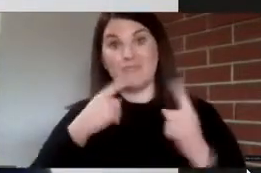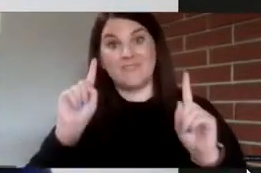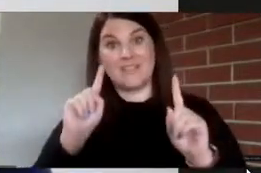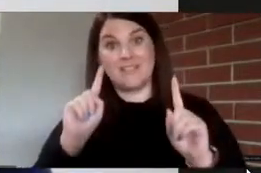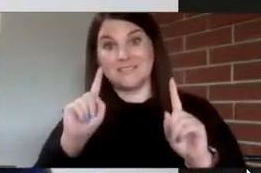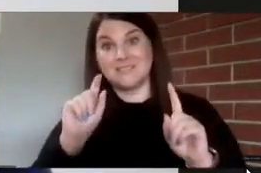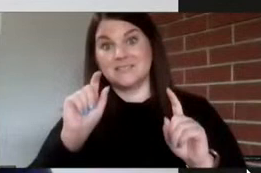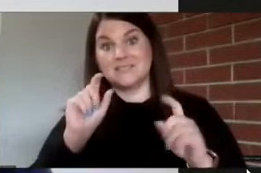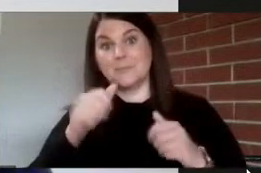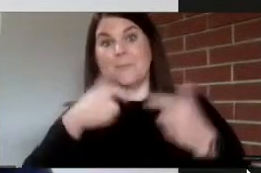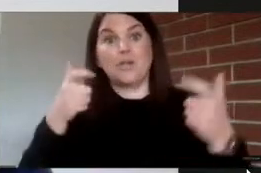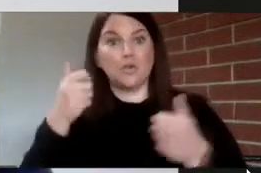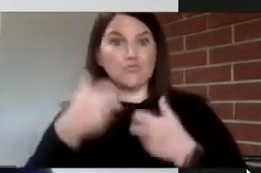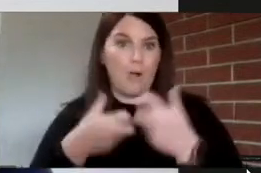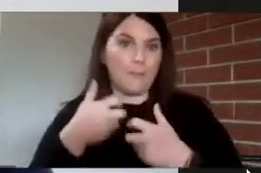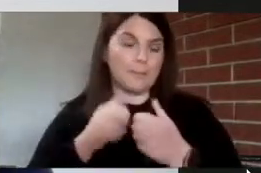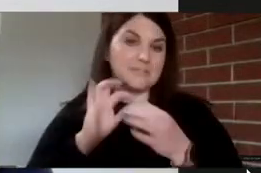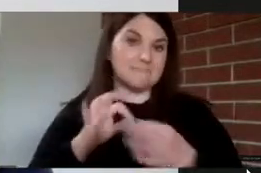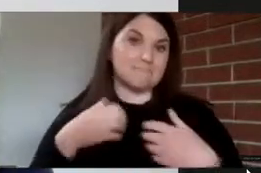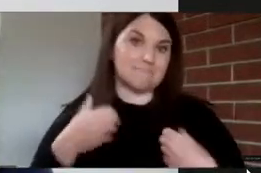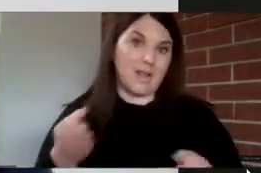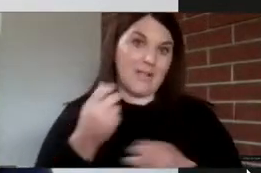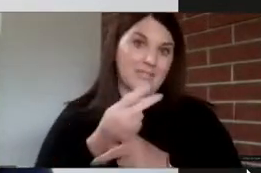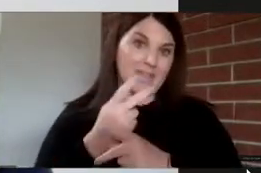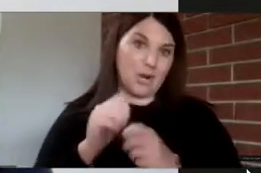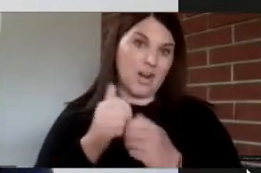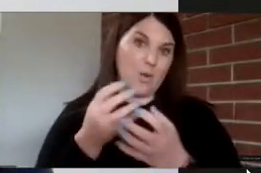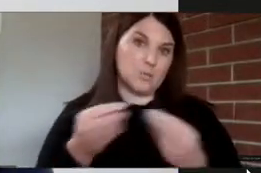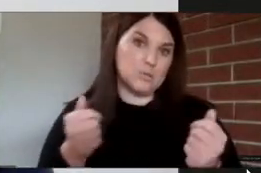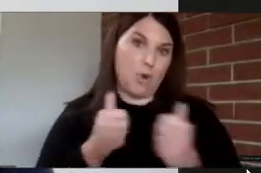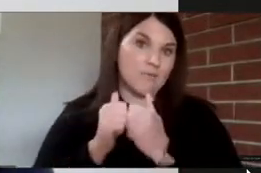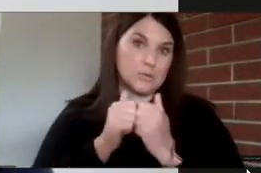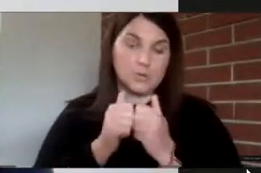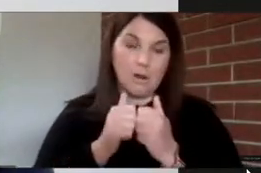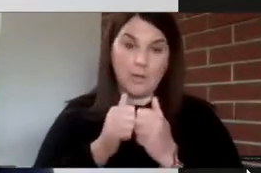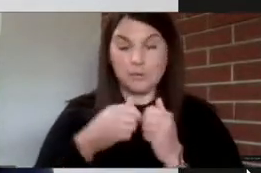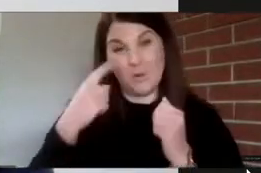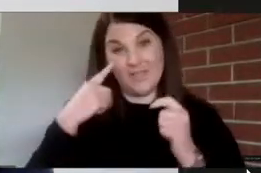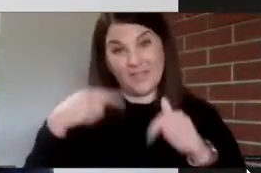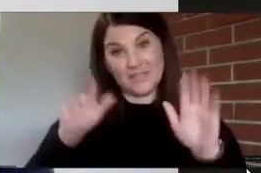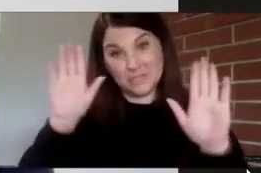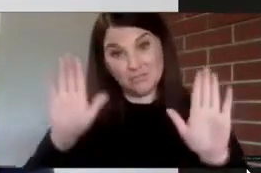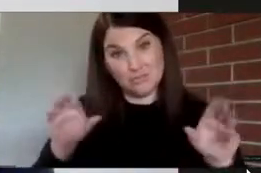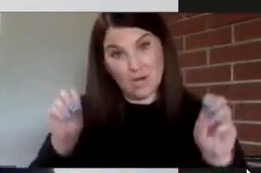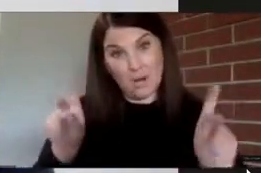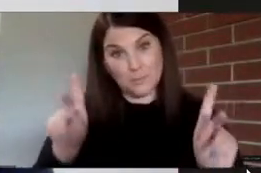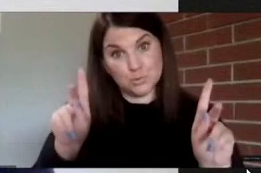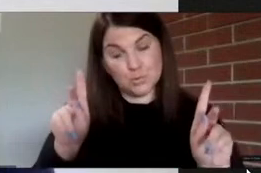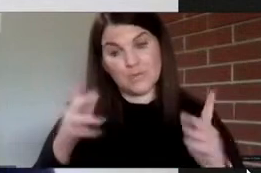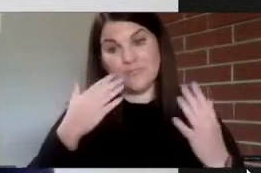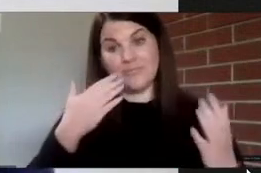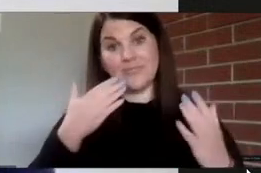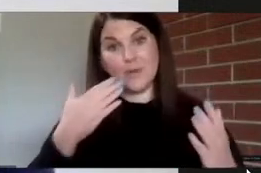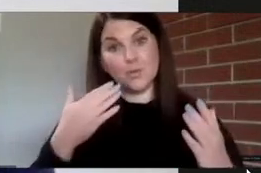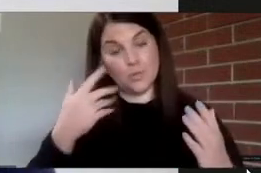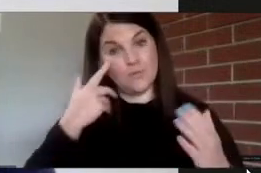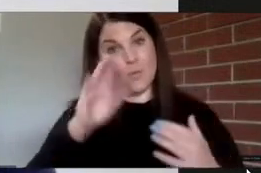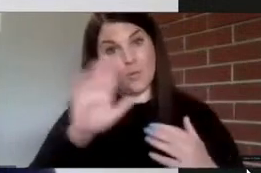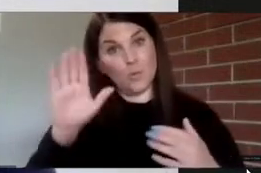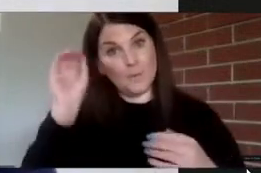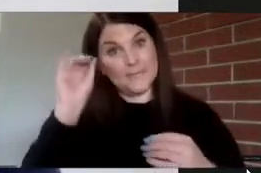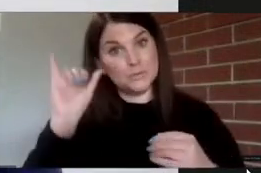problems when it comes to healthcare and how we solve those problems together. So I think this is a great opportunity, and thank you for all your input